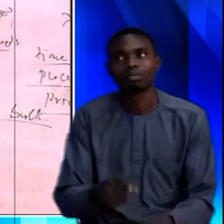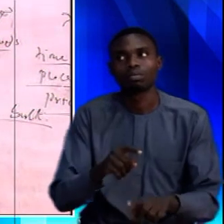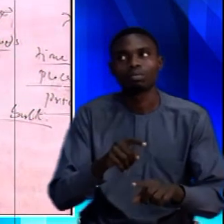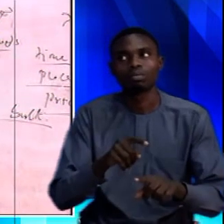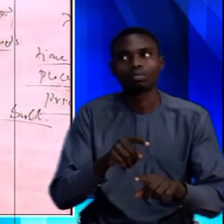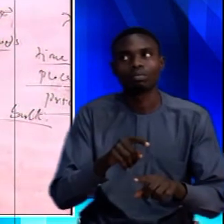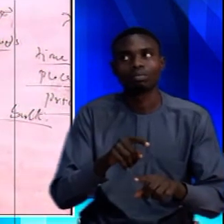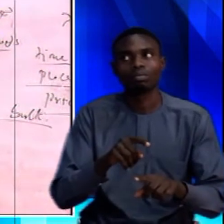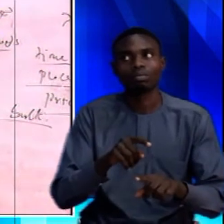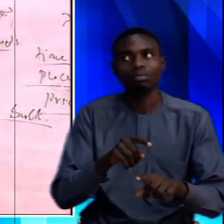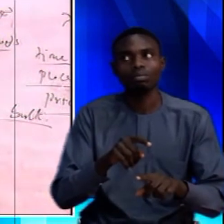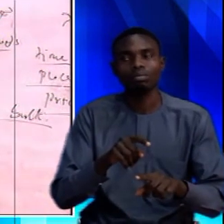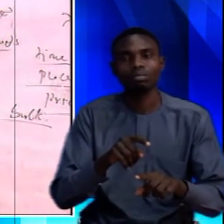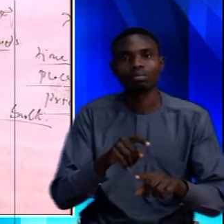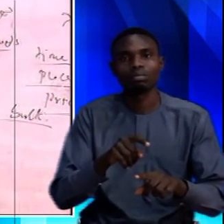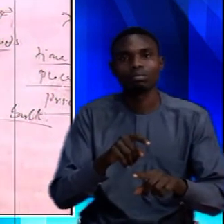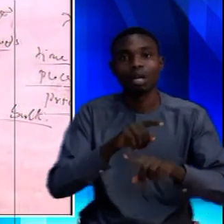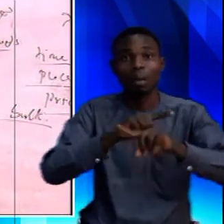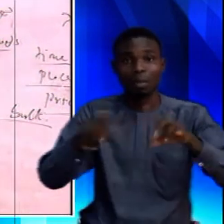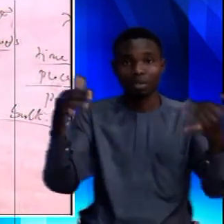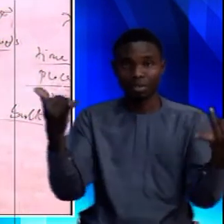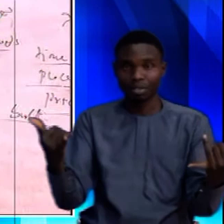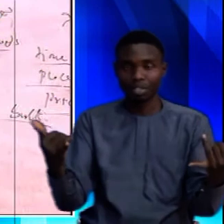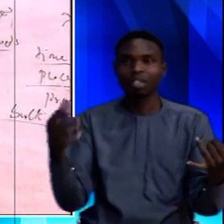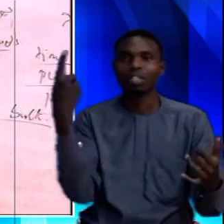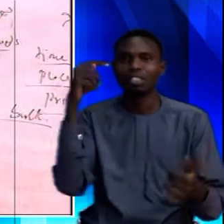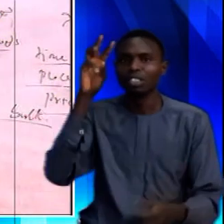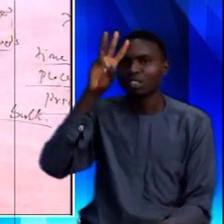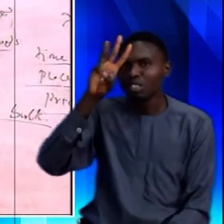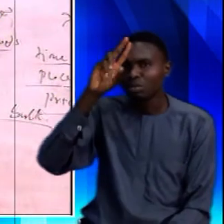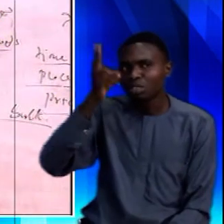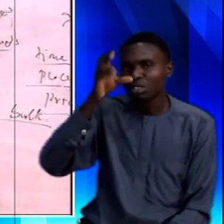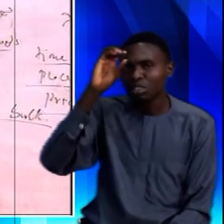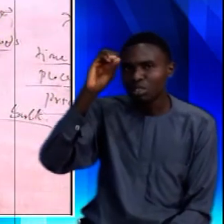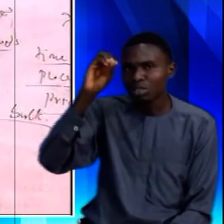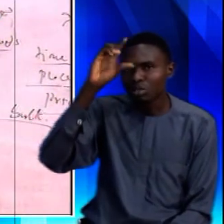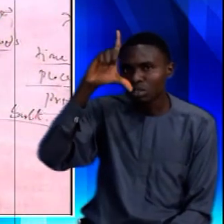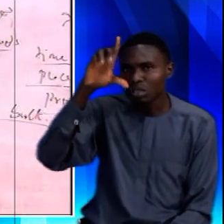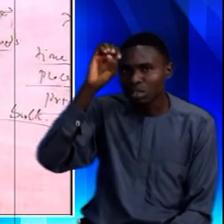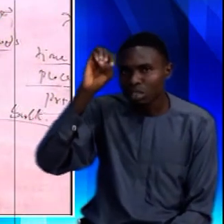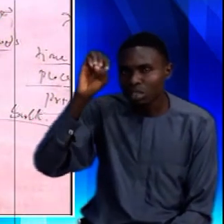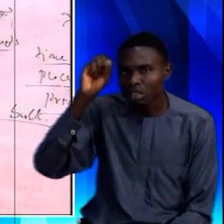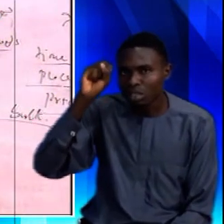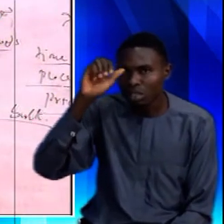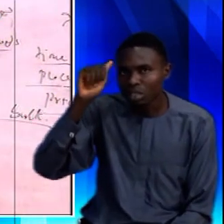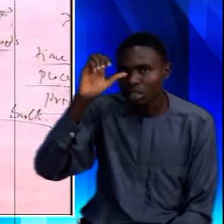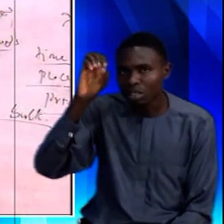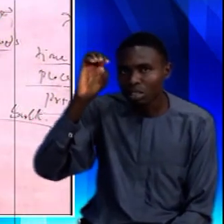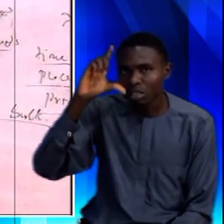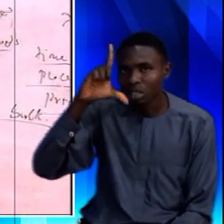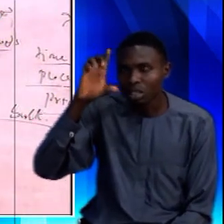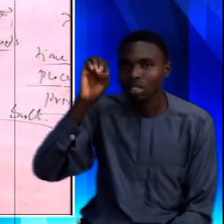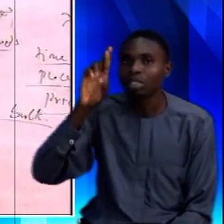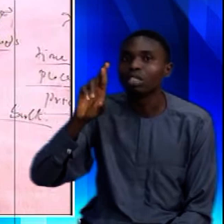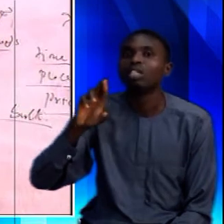Because a wholesaler takes the functions of what? A retailer. You find that if you want in pieces, they will sell in pieces for you. Also,